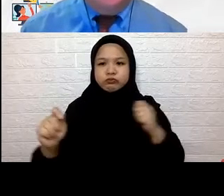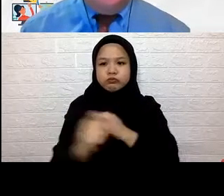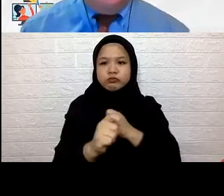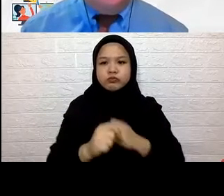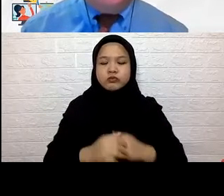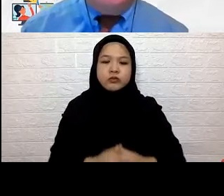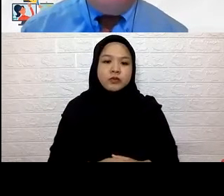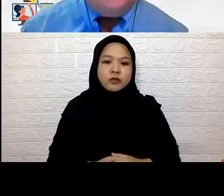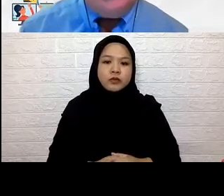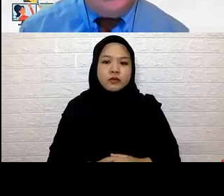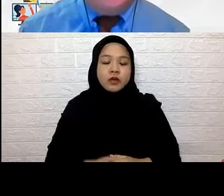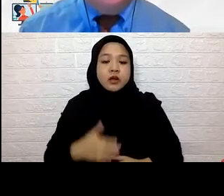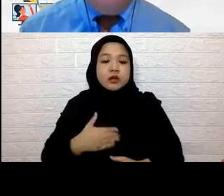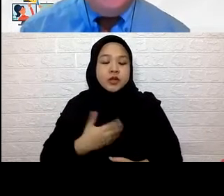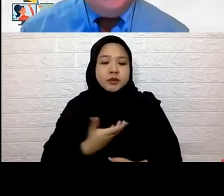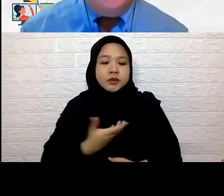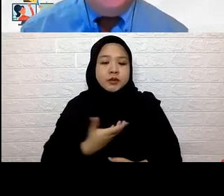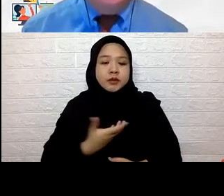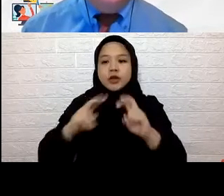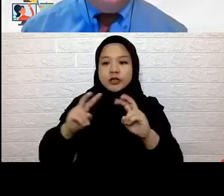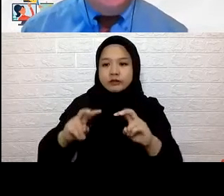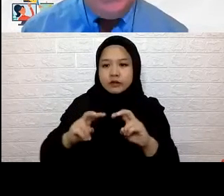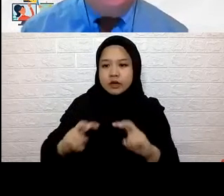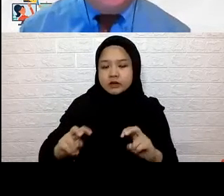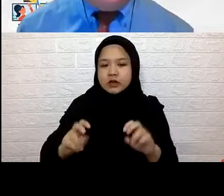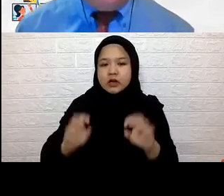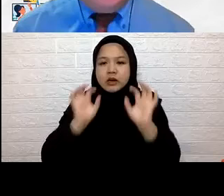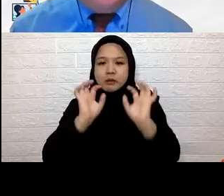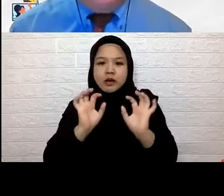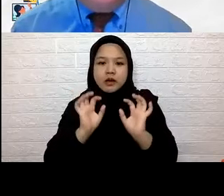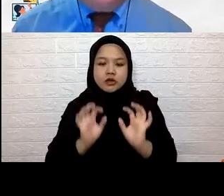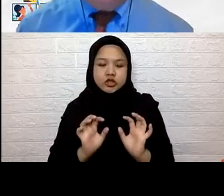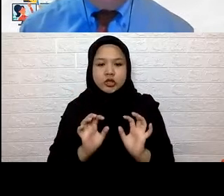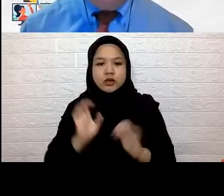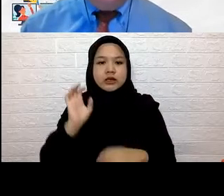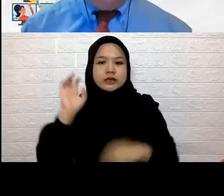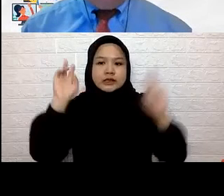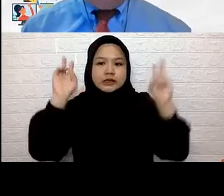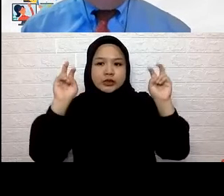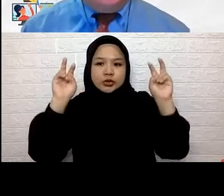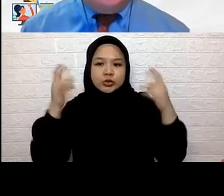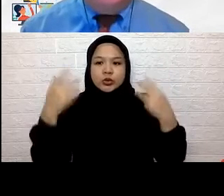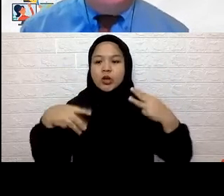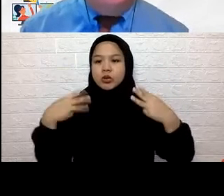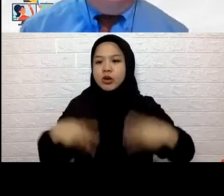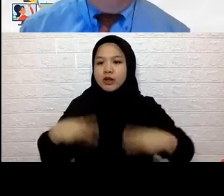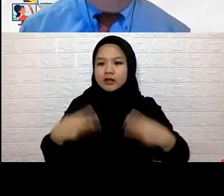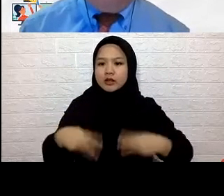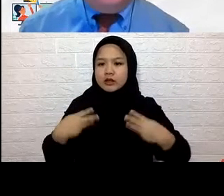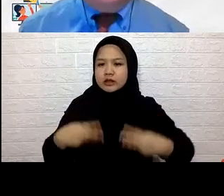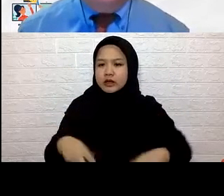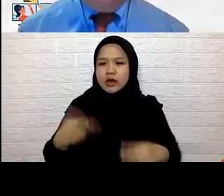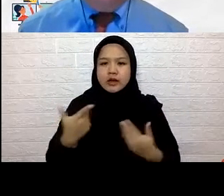identify a number of very compelling, complicated ethical issues related